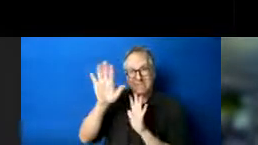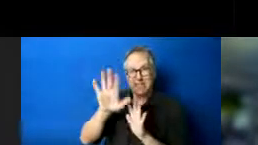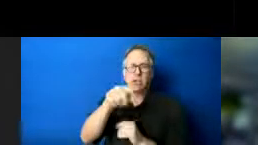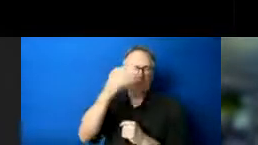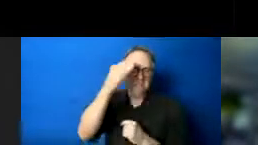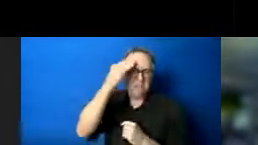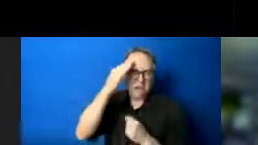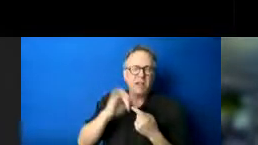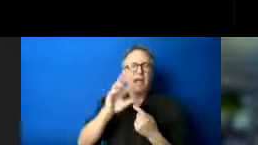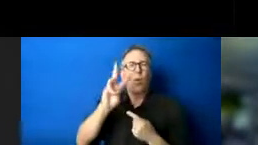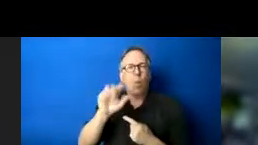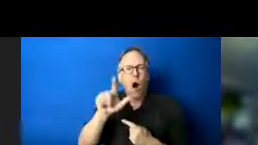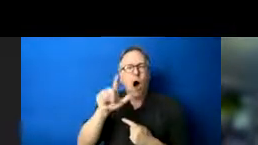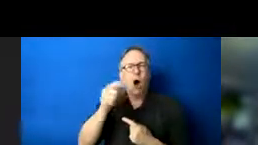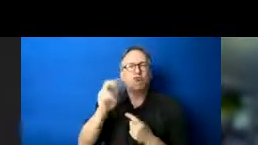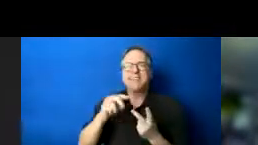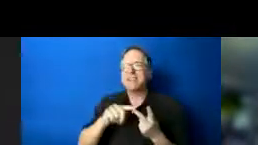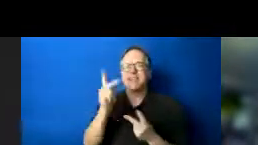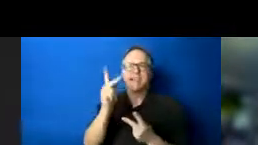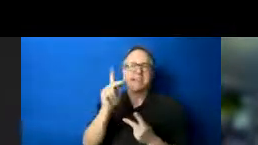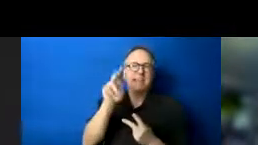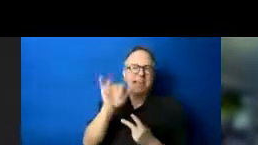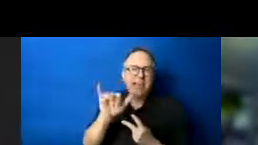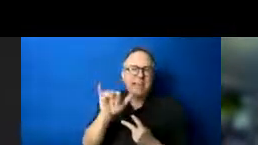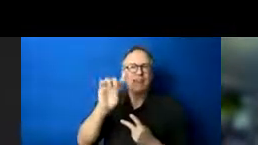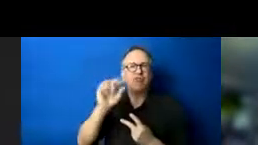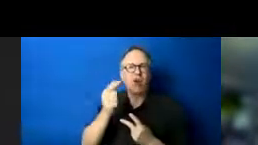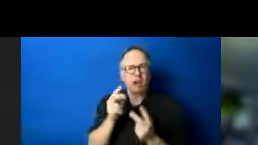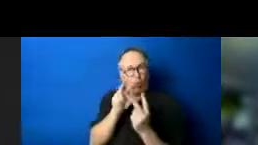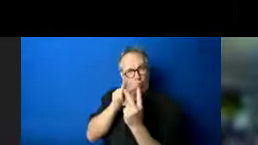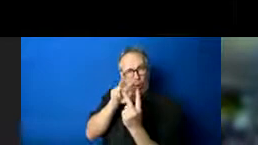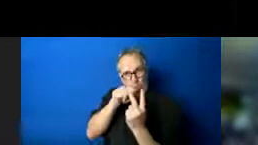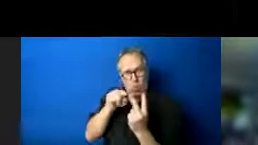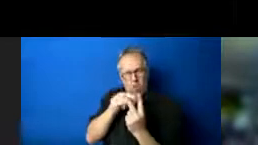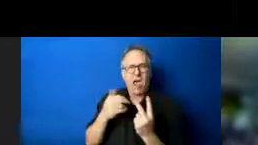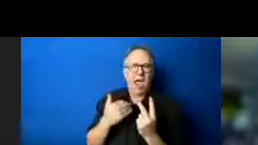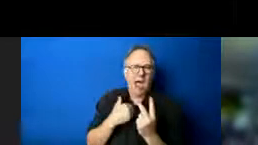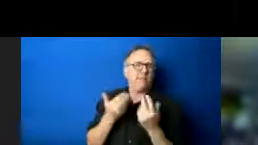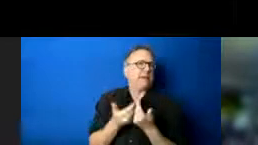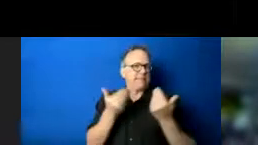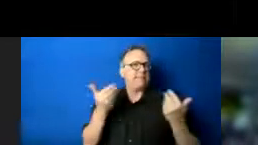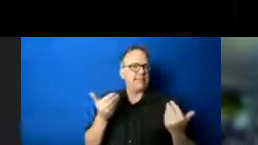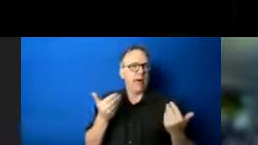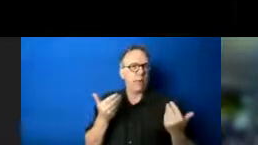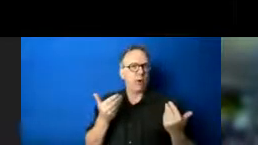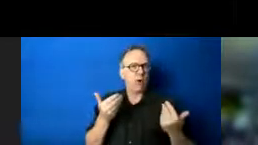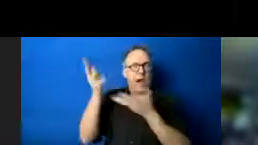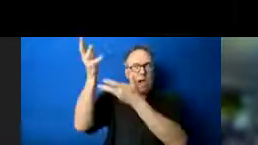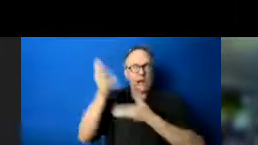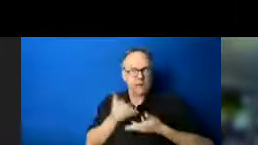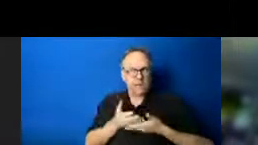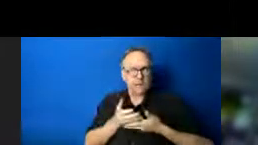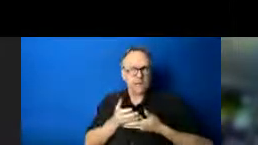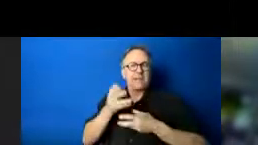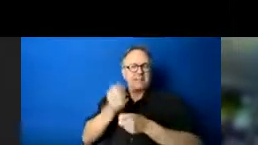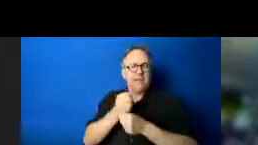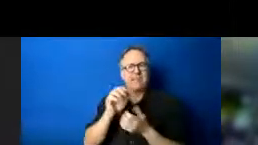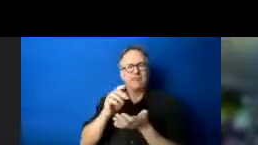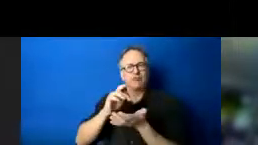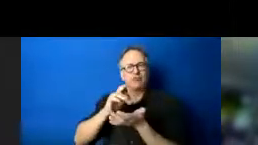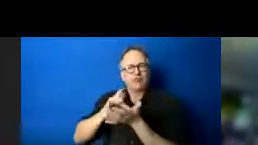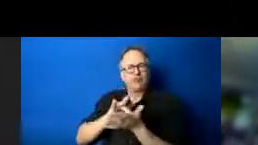with, like Walgreens or Kinney Drugs. They just recently have a separate channel for ordering and supplying therapeutics for